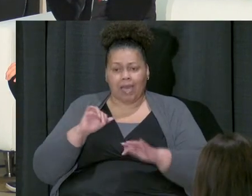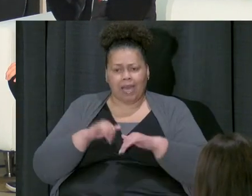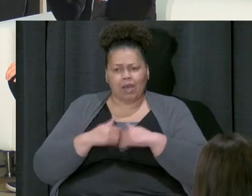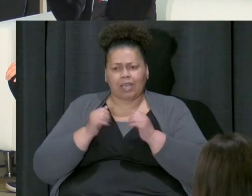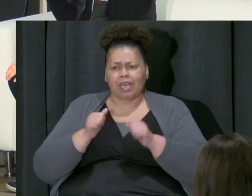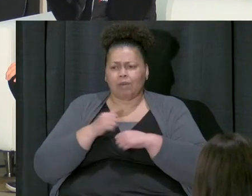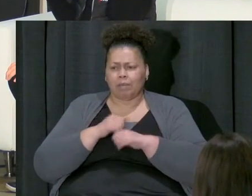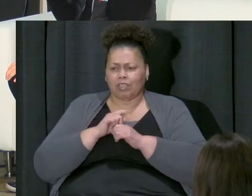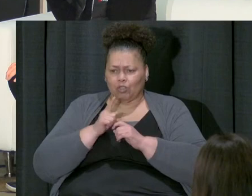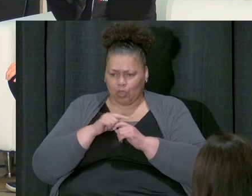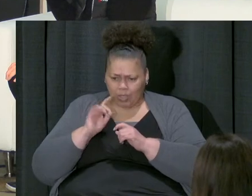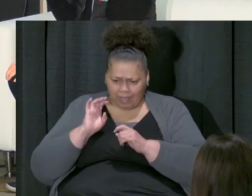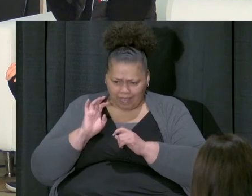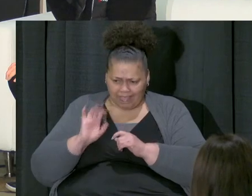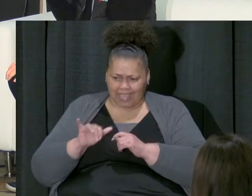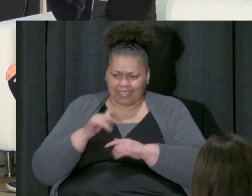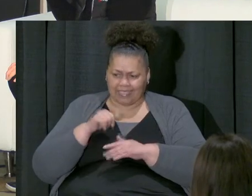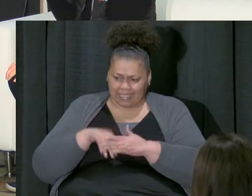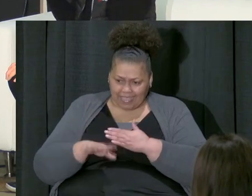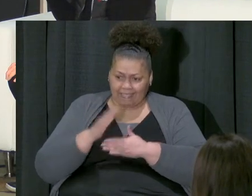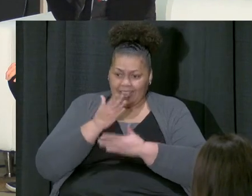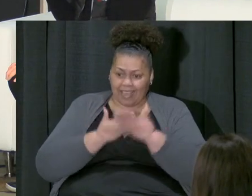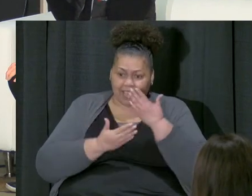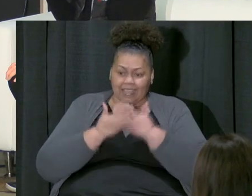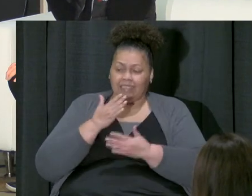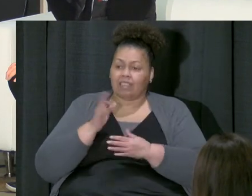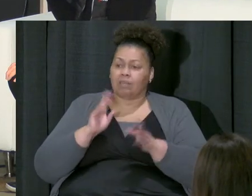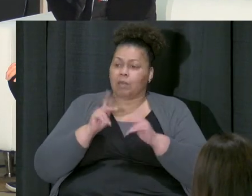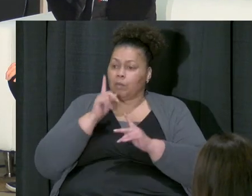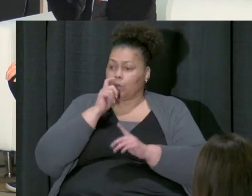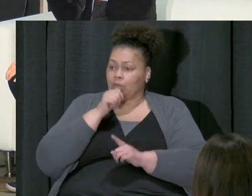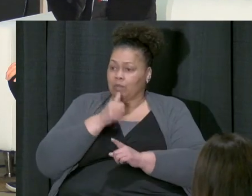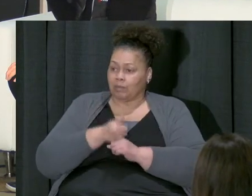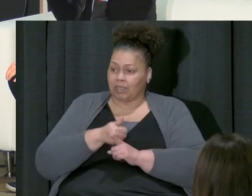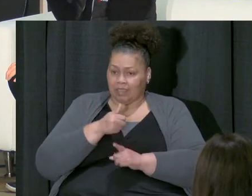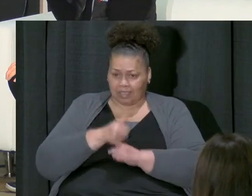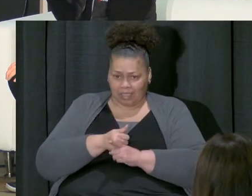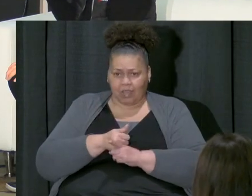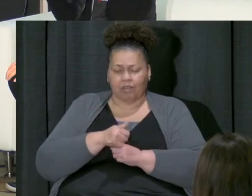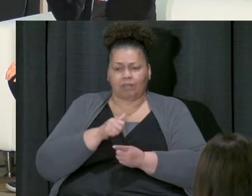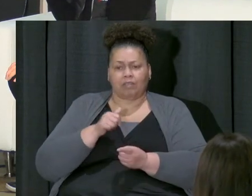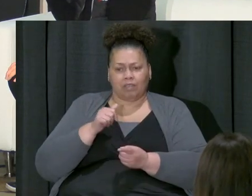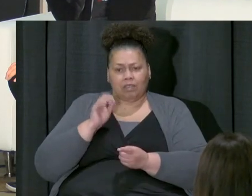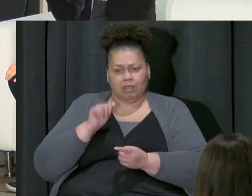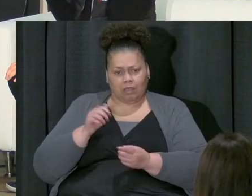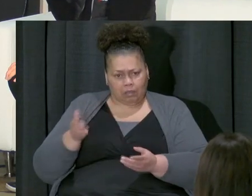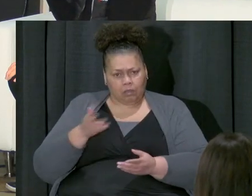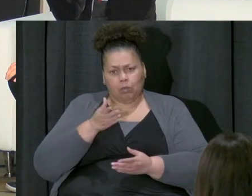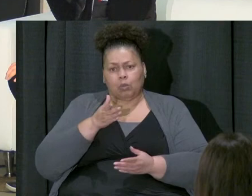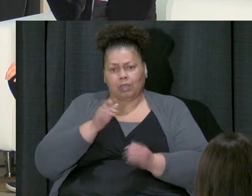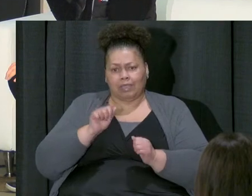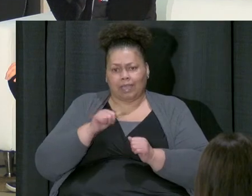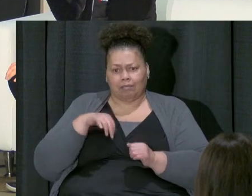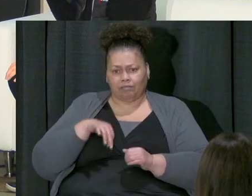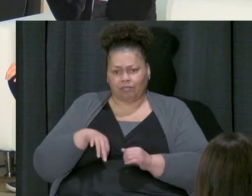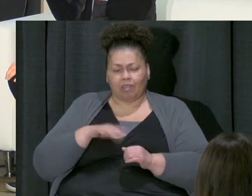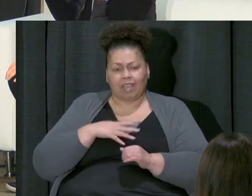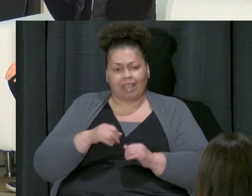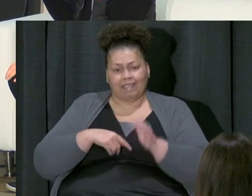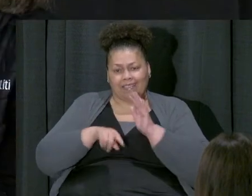and folks so that maybe the stigma of being dyslexic it becomes less